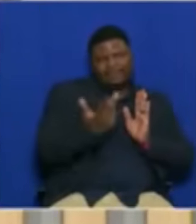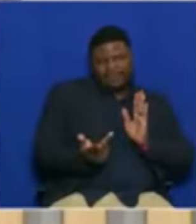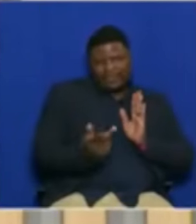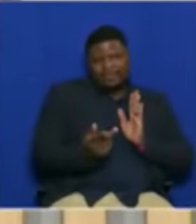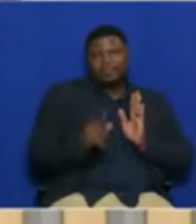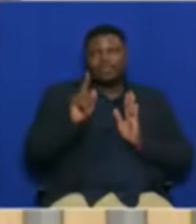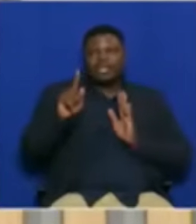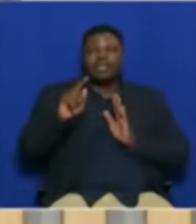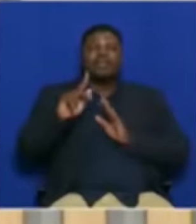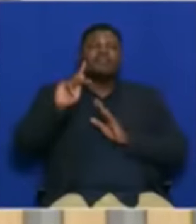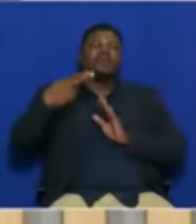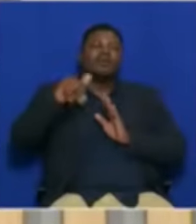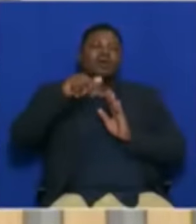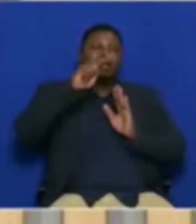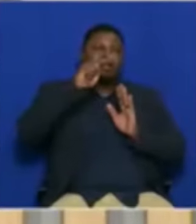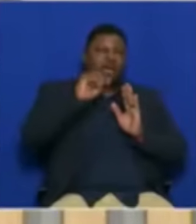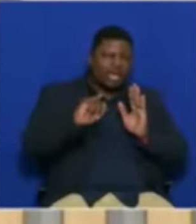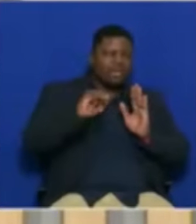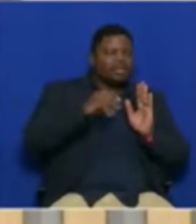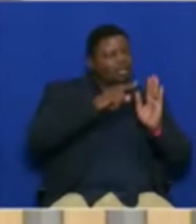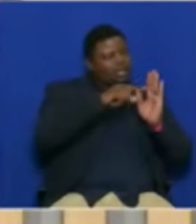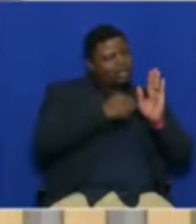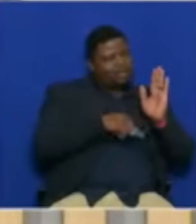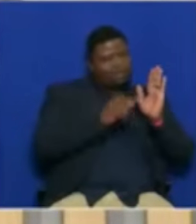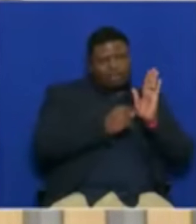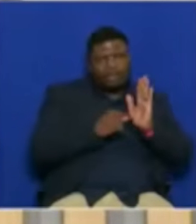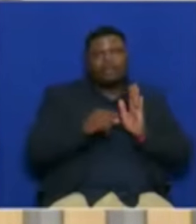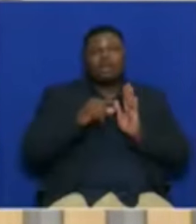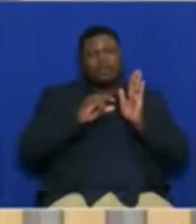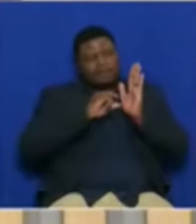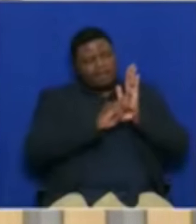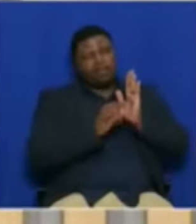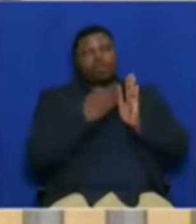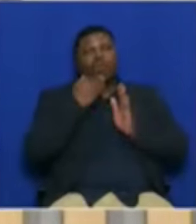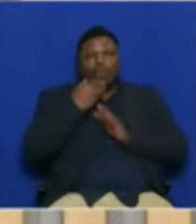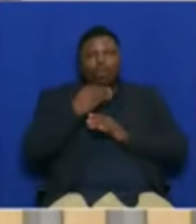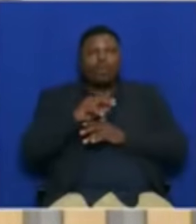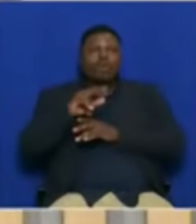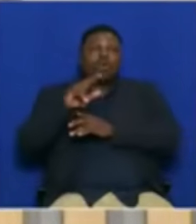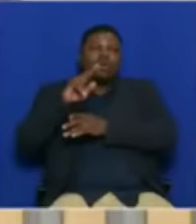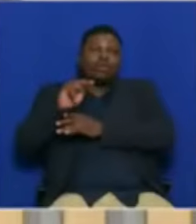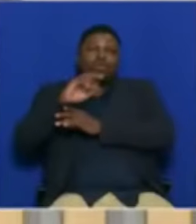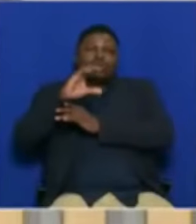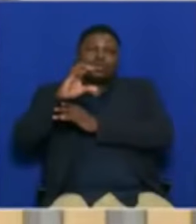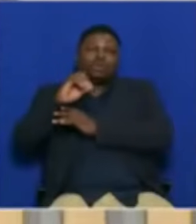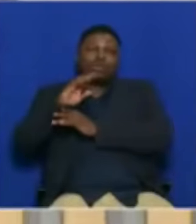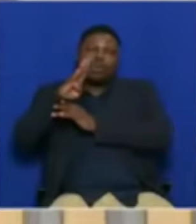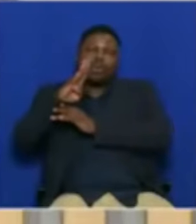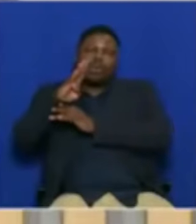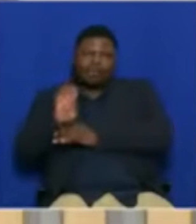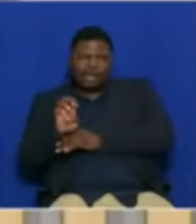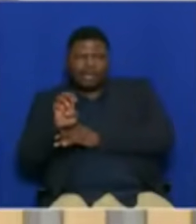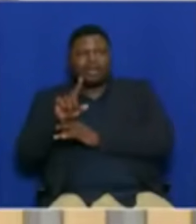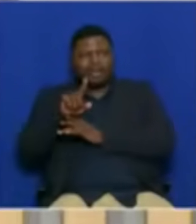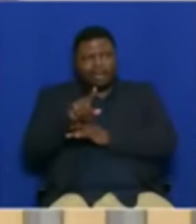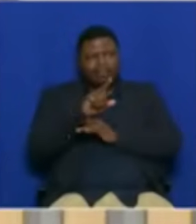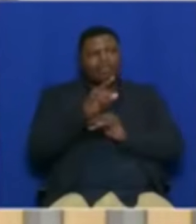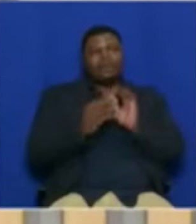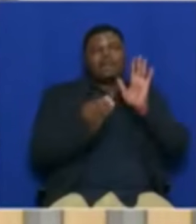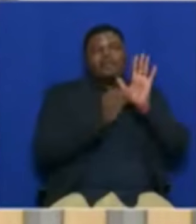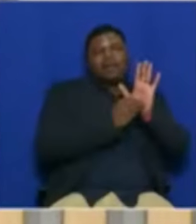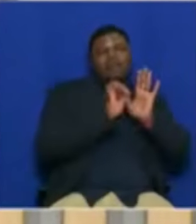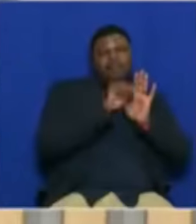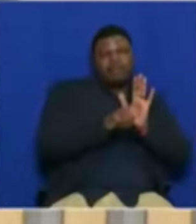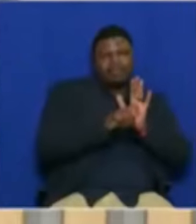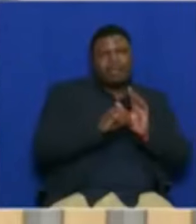So in report writing, the head of the office, you got his name there. So at the bottom, you should be signing